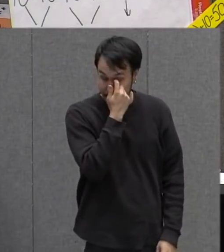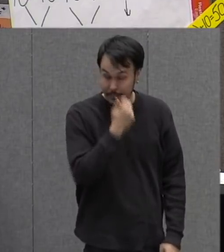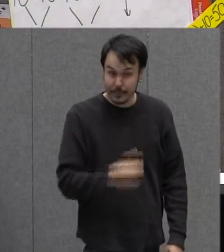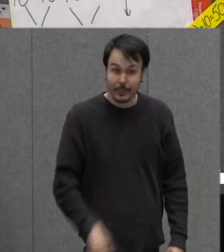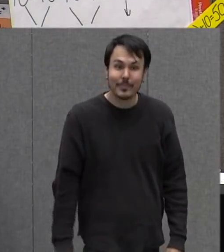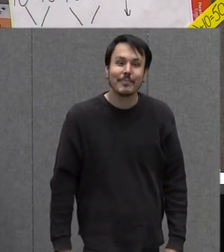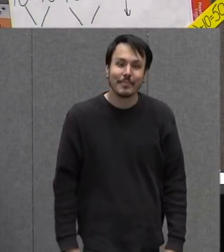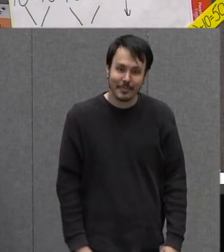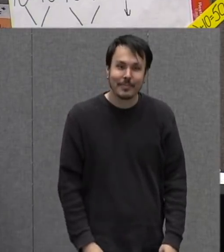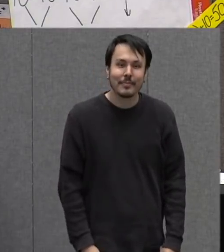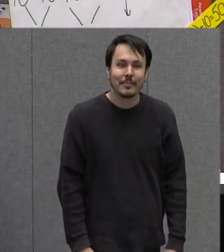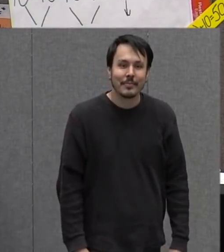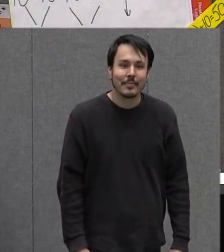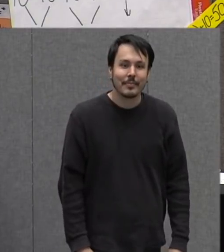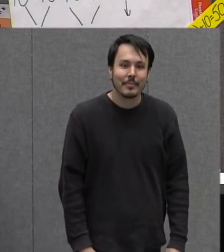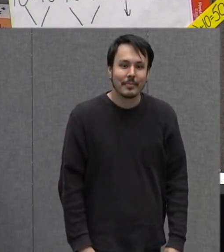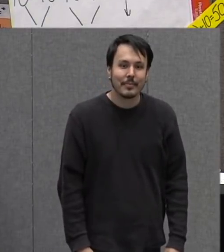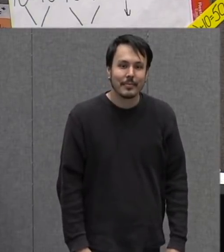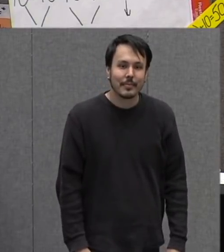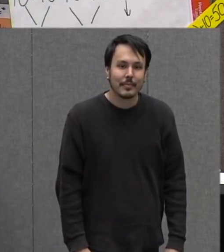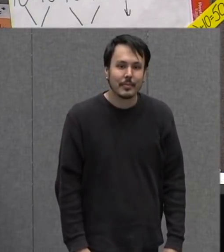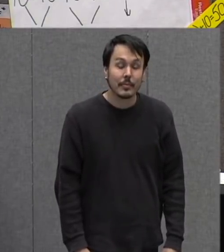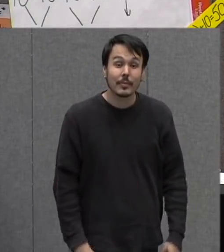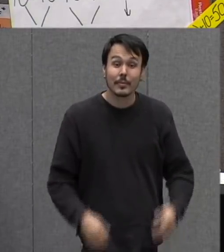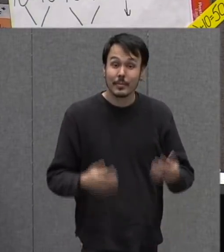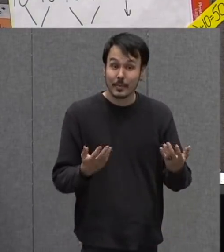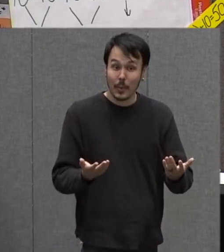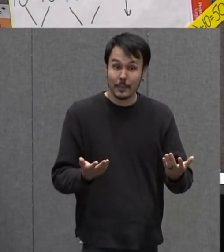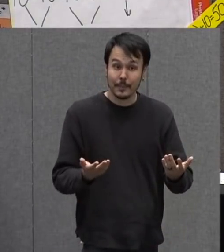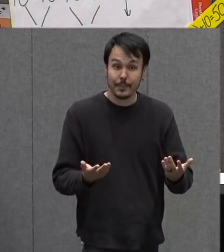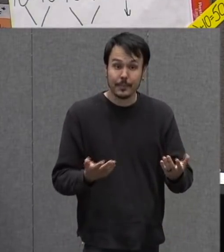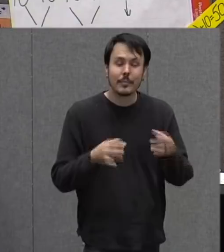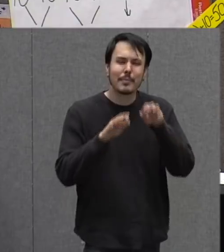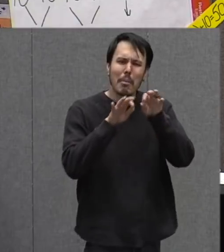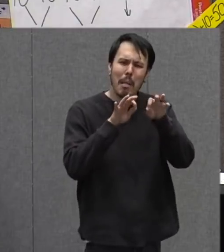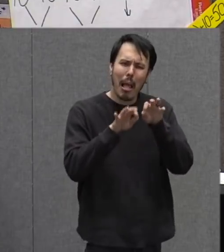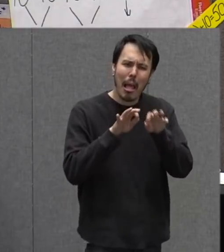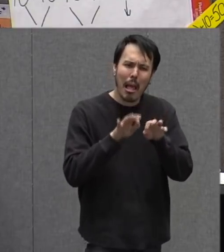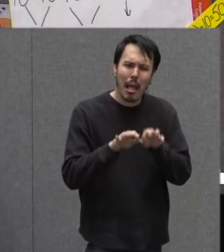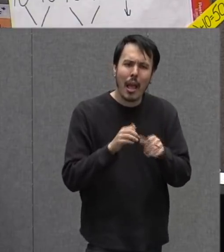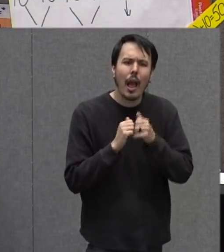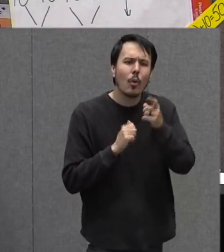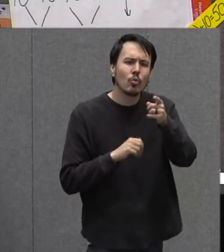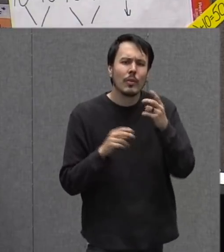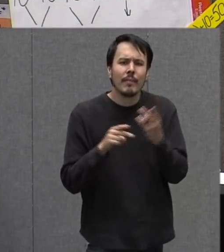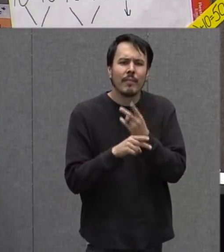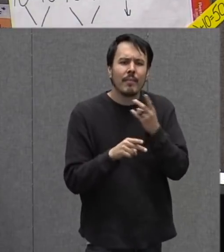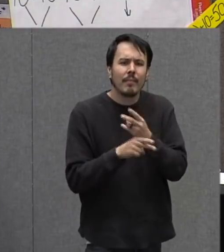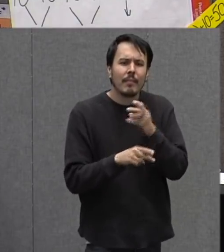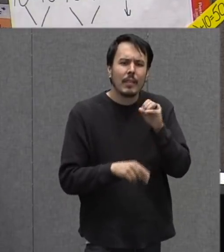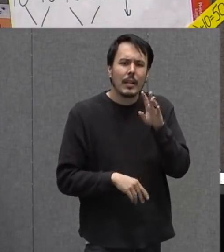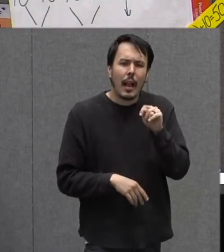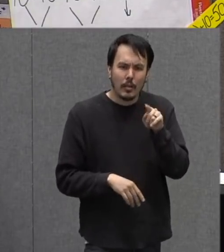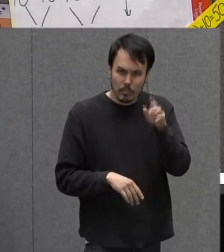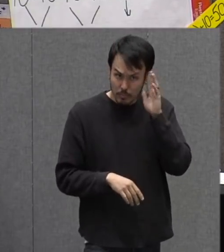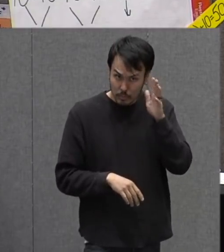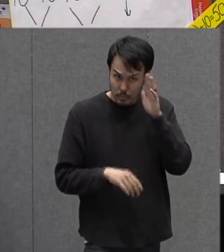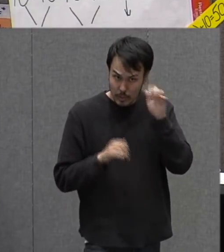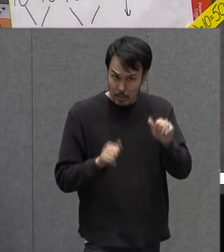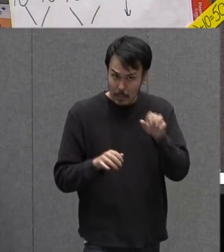All right. So, explain how you figured it out. Would you be able to